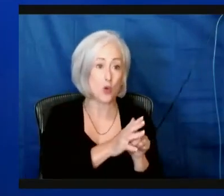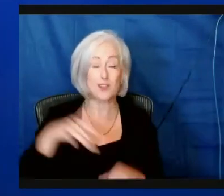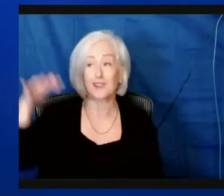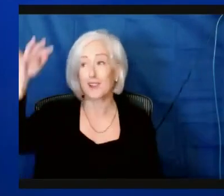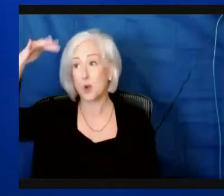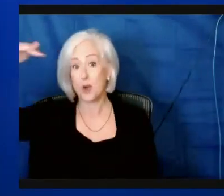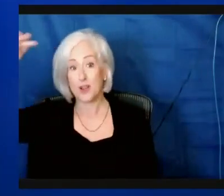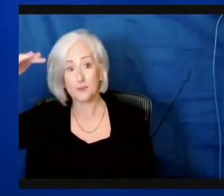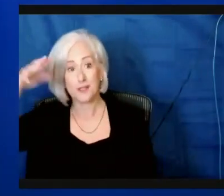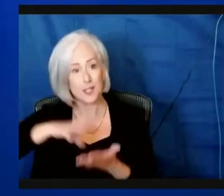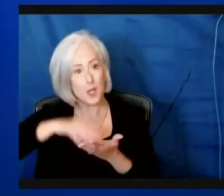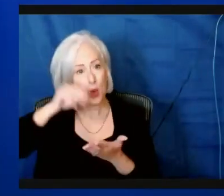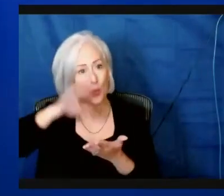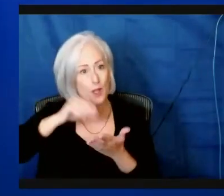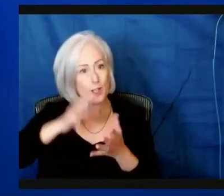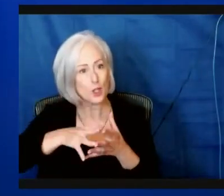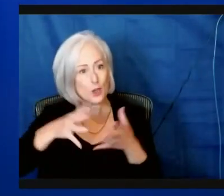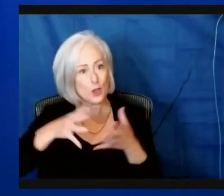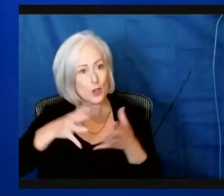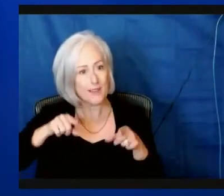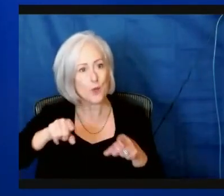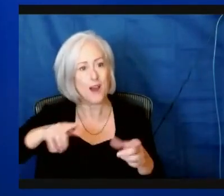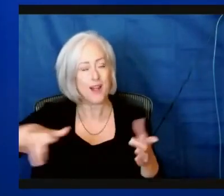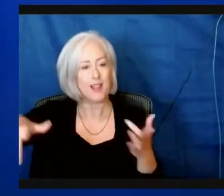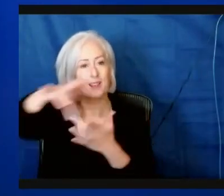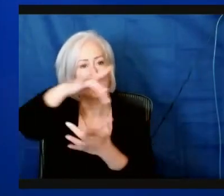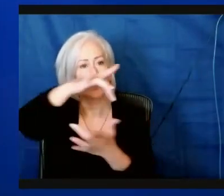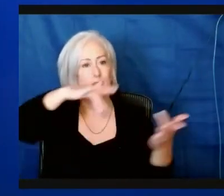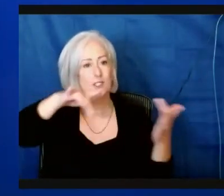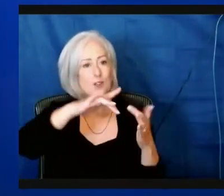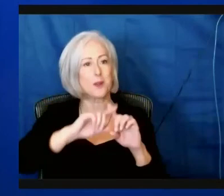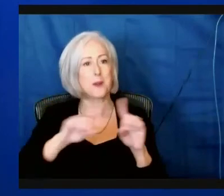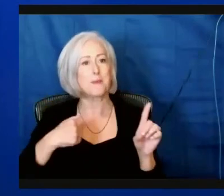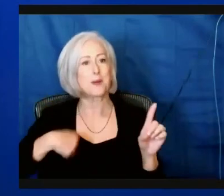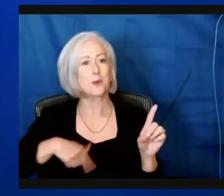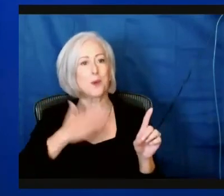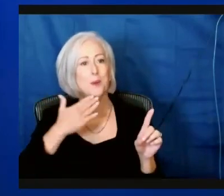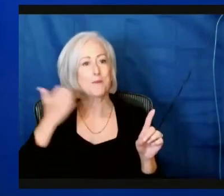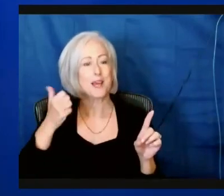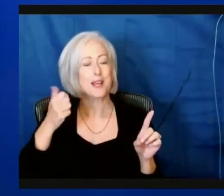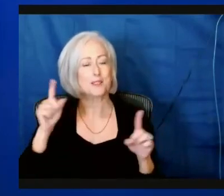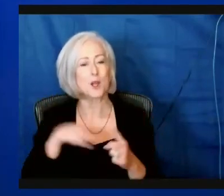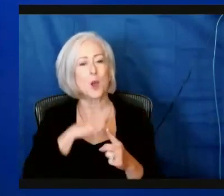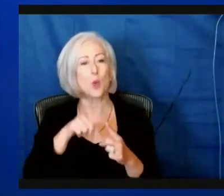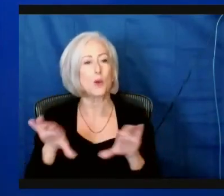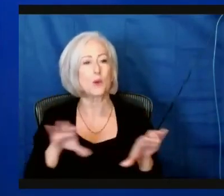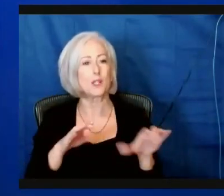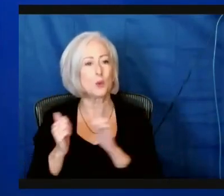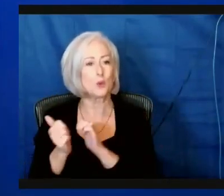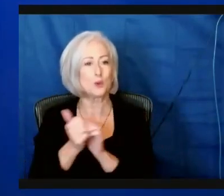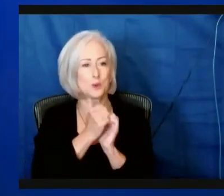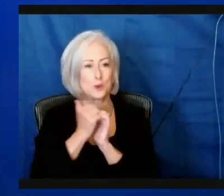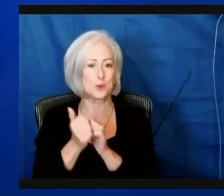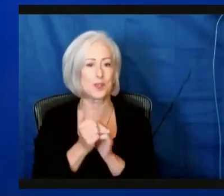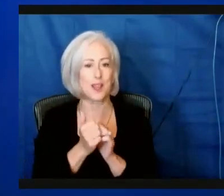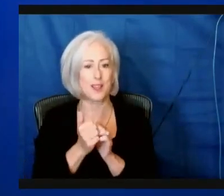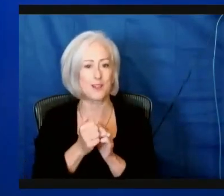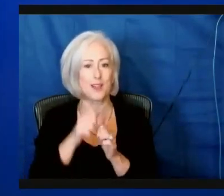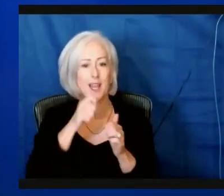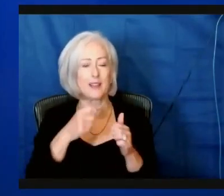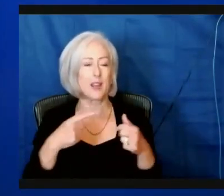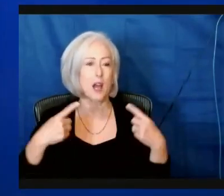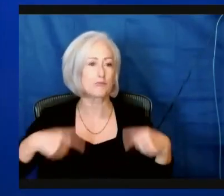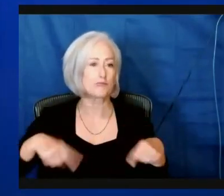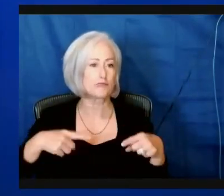at our best when we're trying to take that journey together and not trying to fight about some of the harder things, not the harder, but some of the different things in